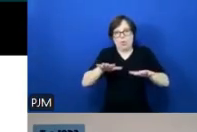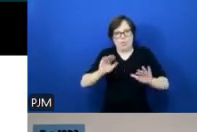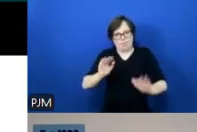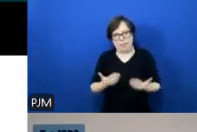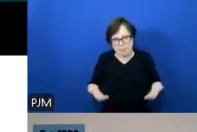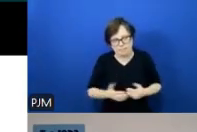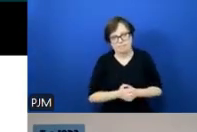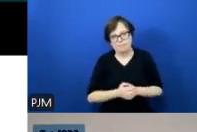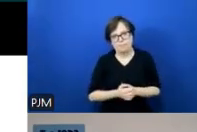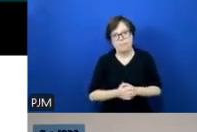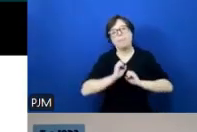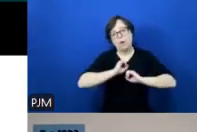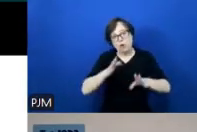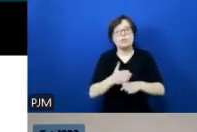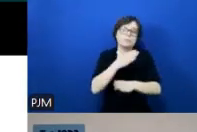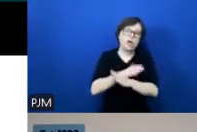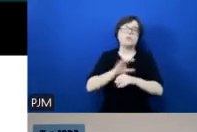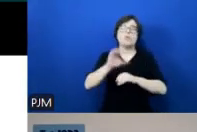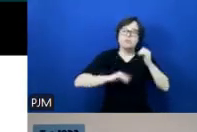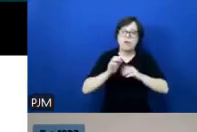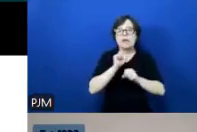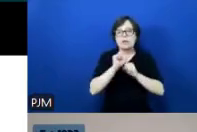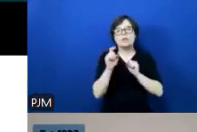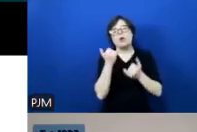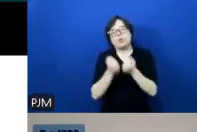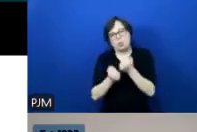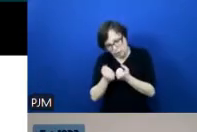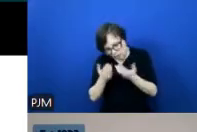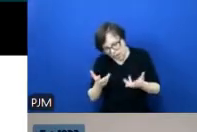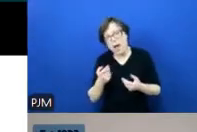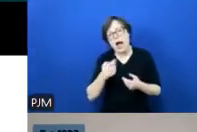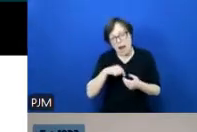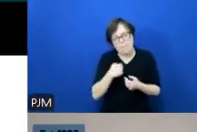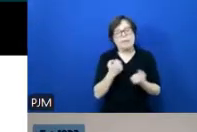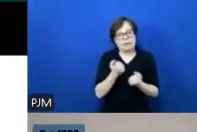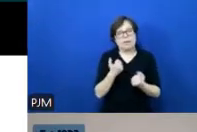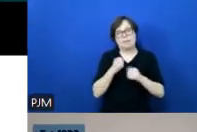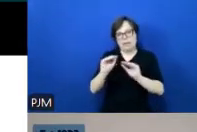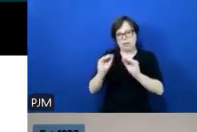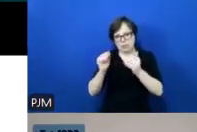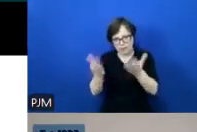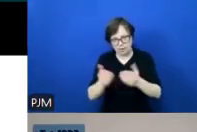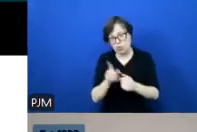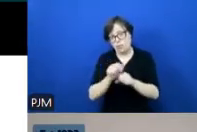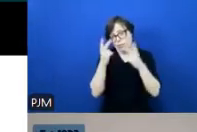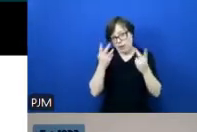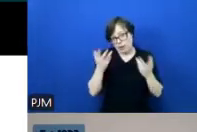order to ensure why it's necessary, why all these difficulties with the